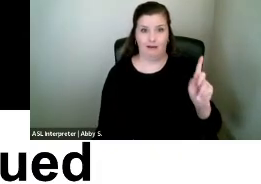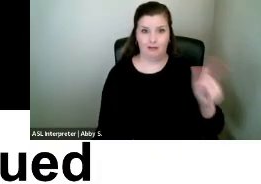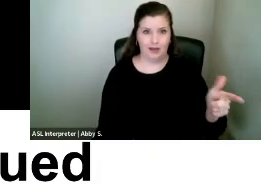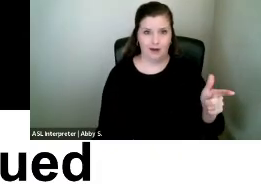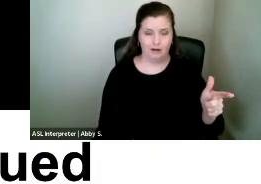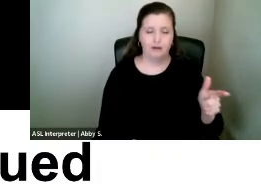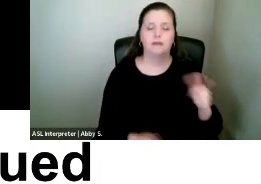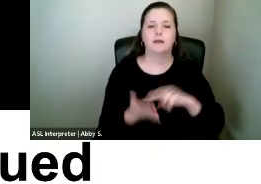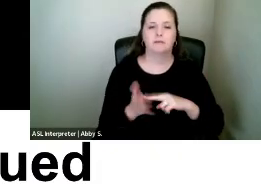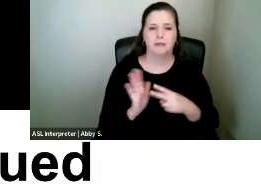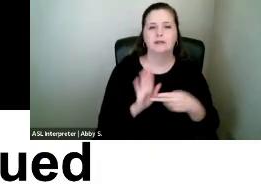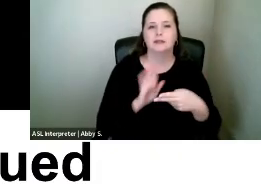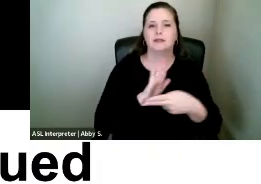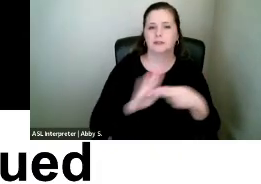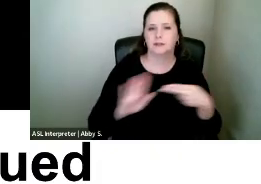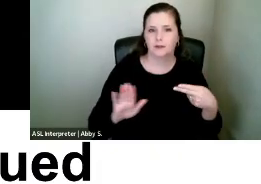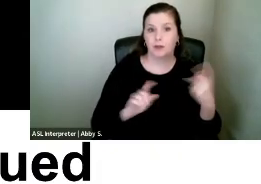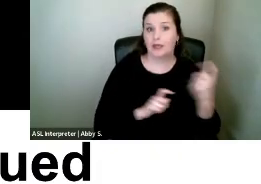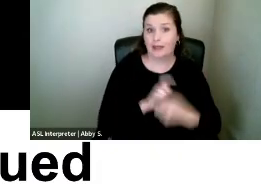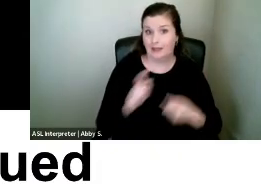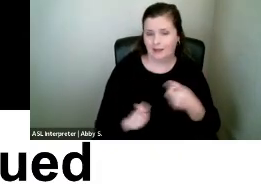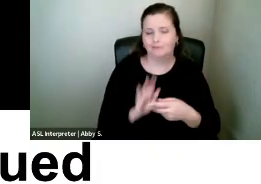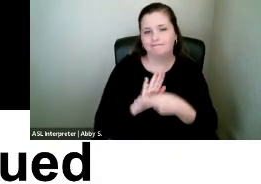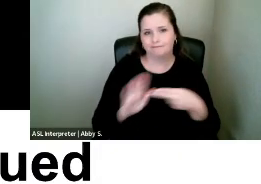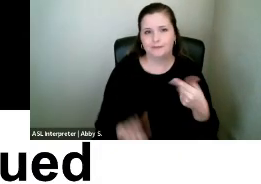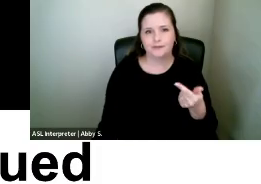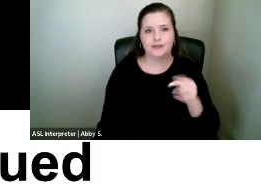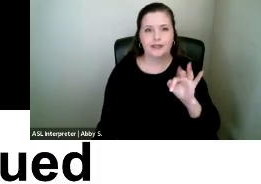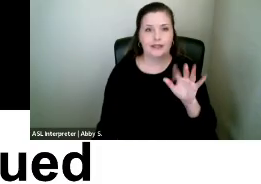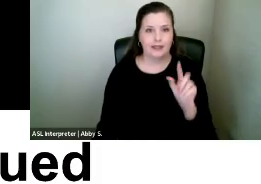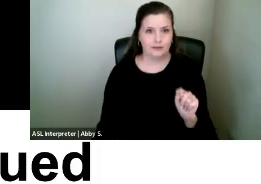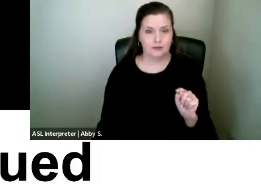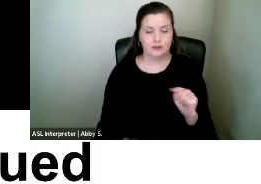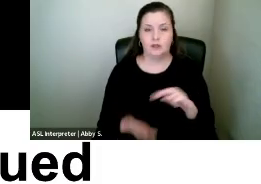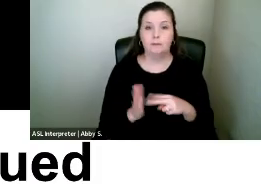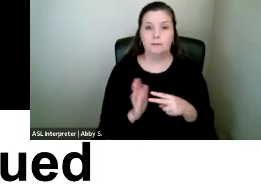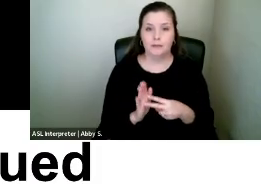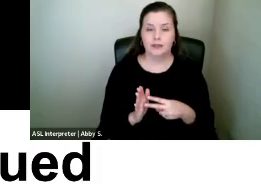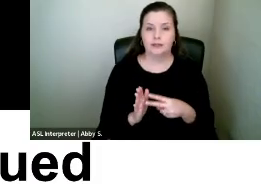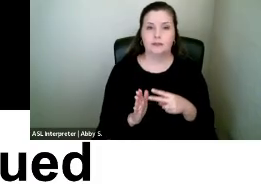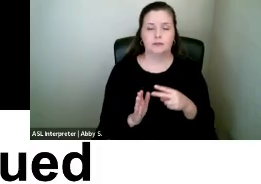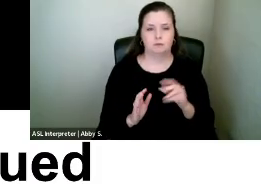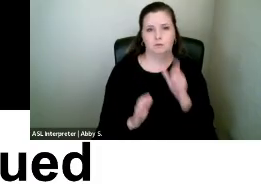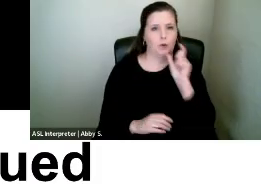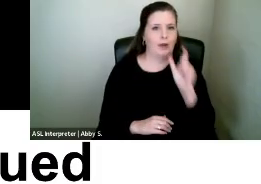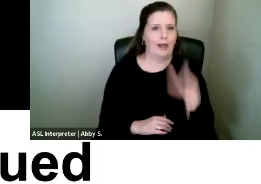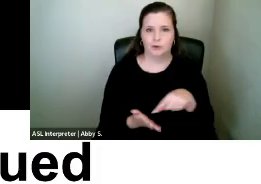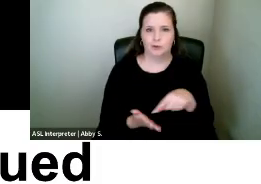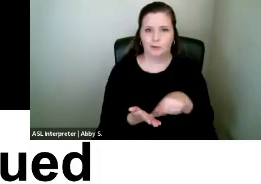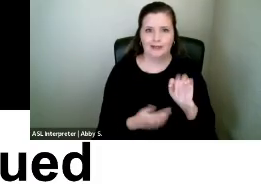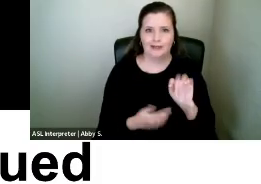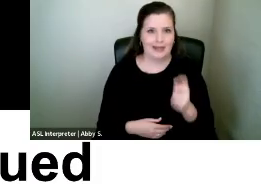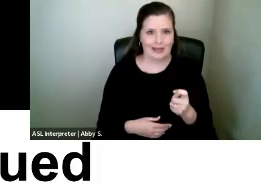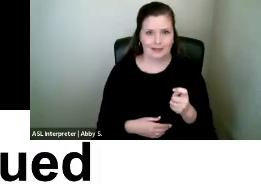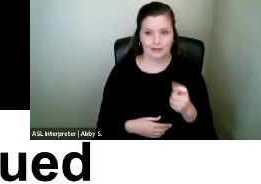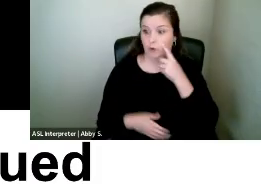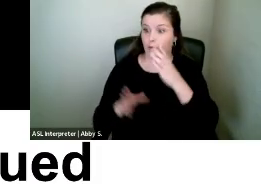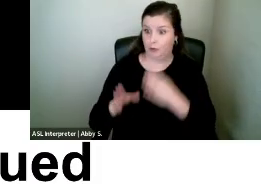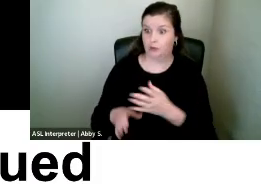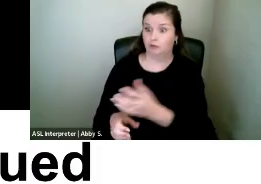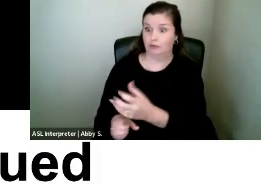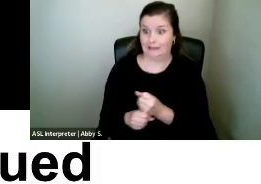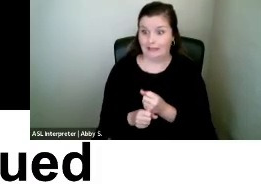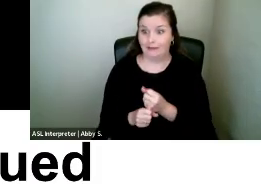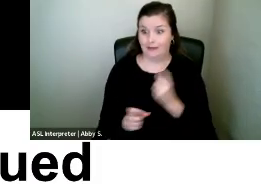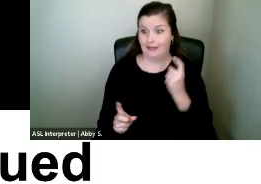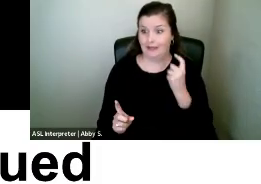considered gifts. This means that they don't count as taxable income for the person receiving the money. So,